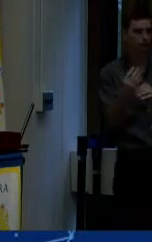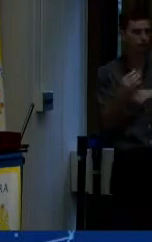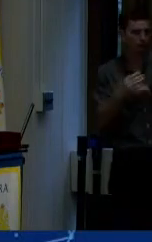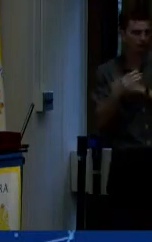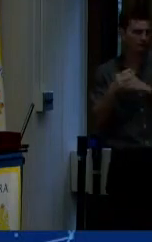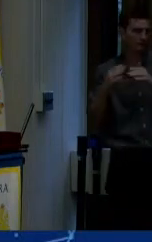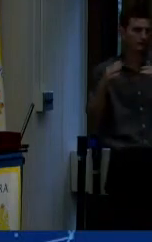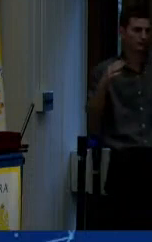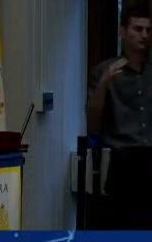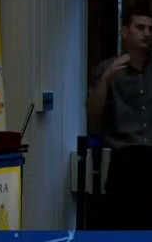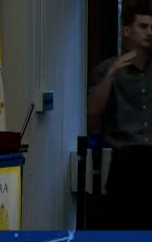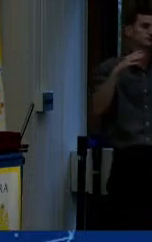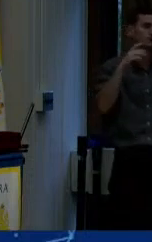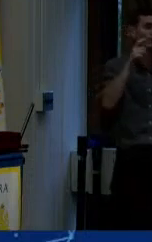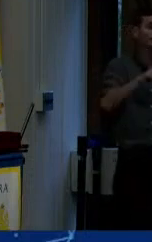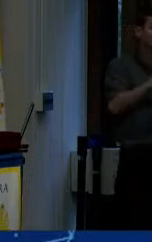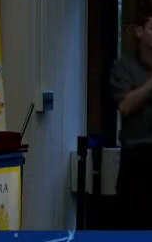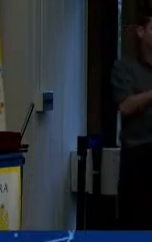So